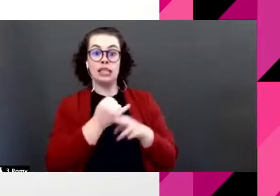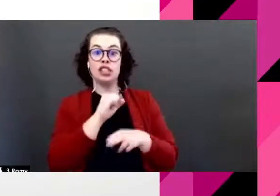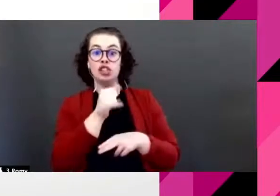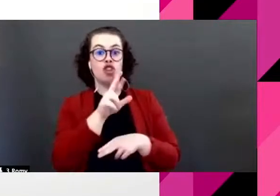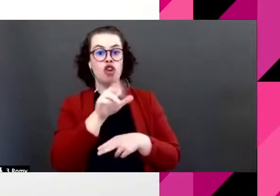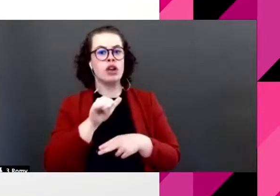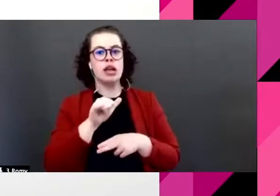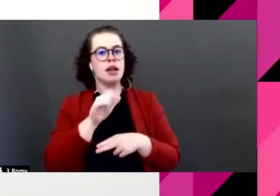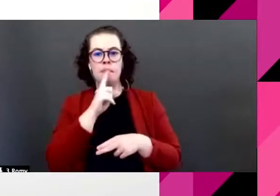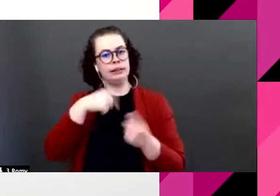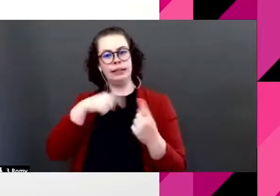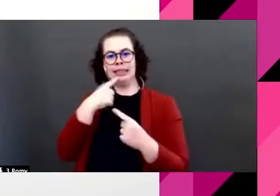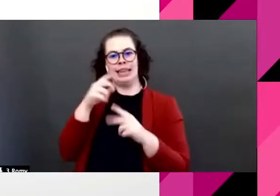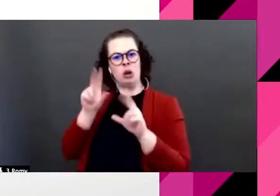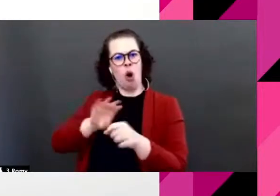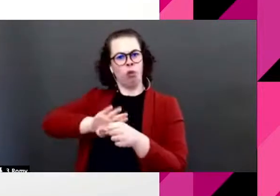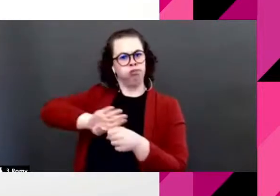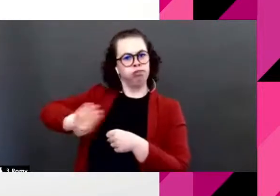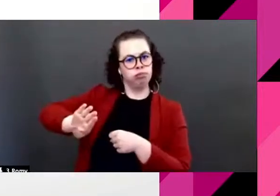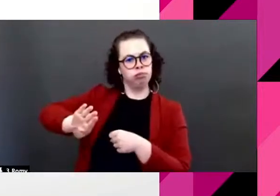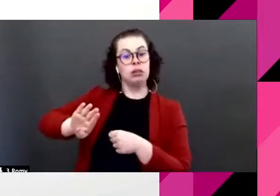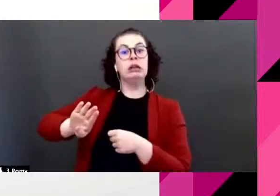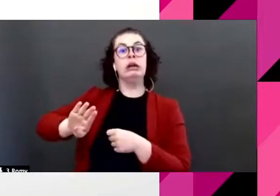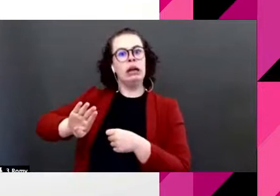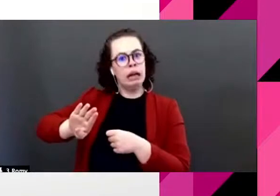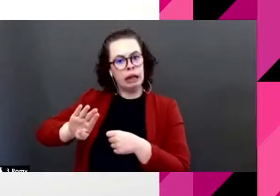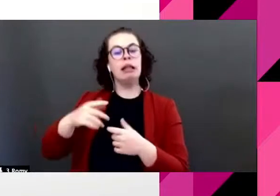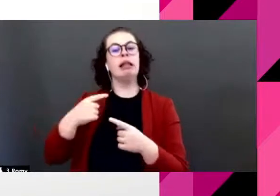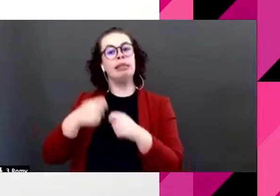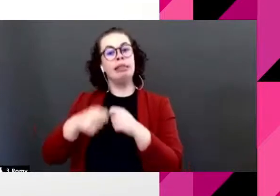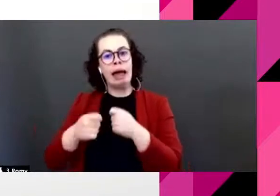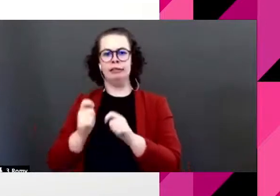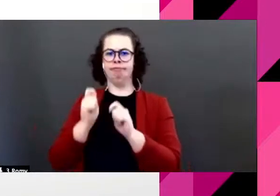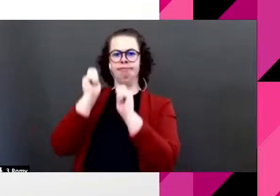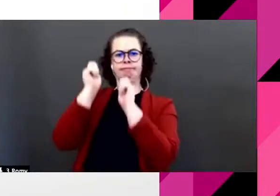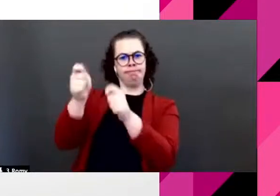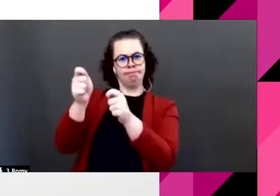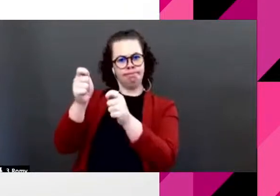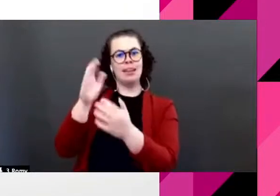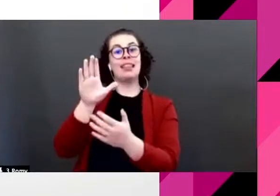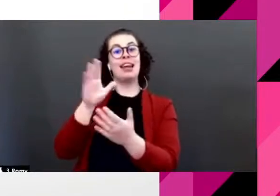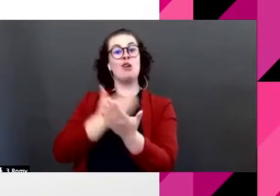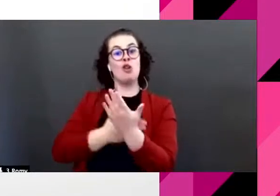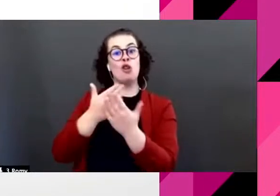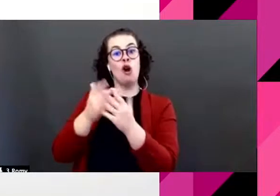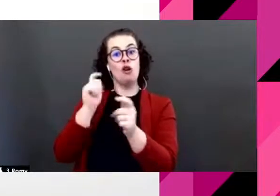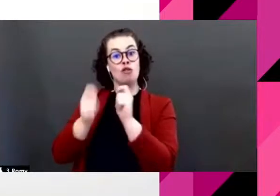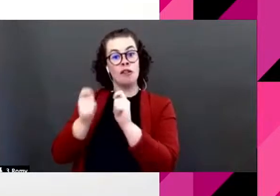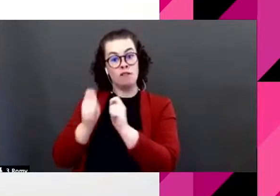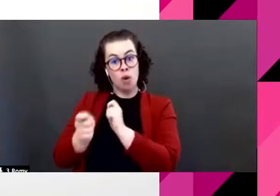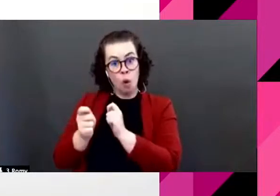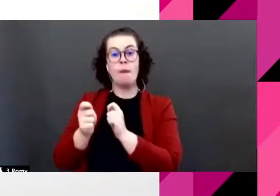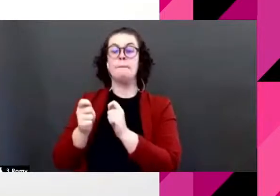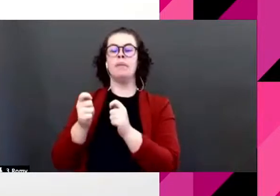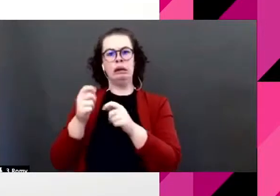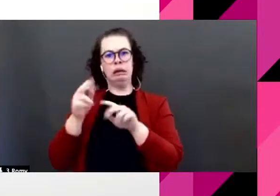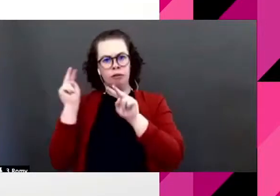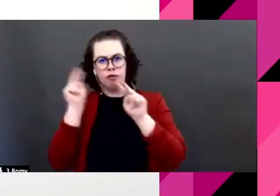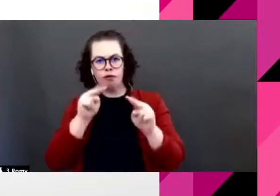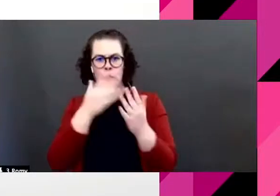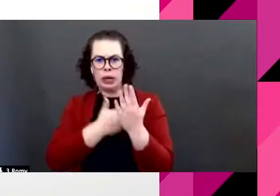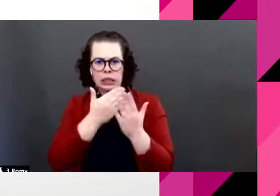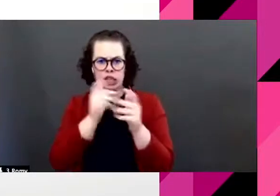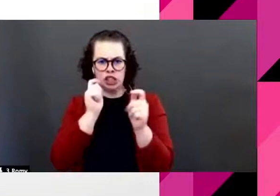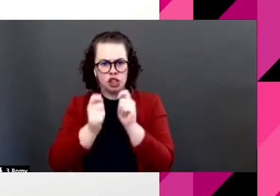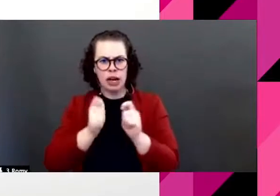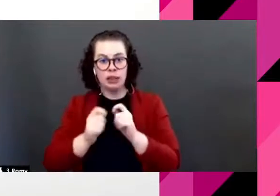and the subsequent work carried out by the Law Reform Commission, which paved the way for Ms. Heffernan to carry